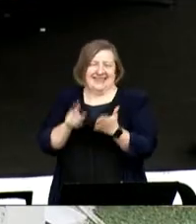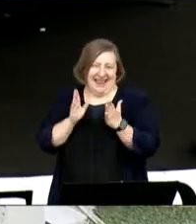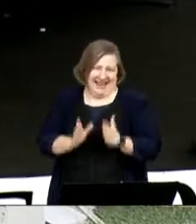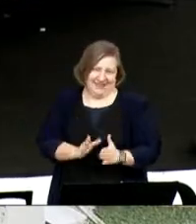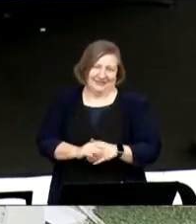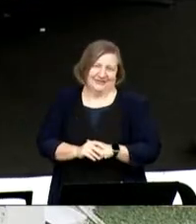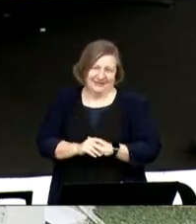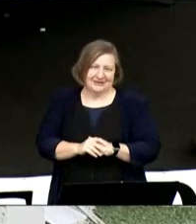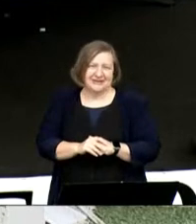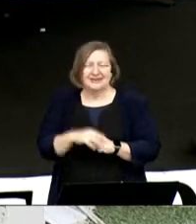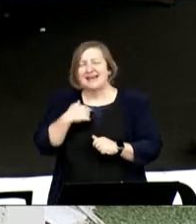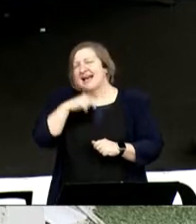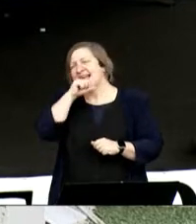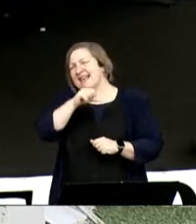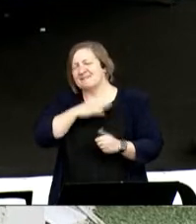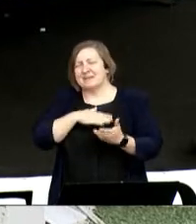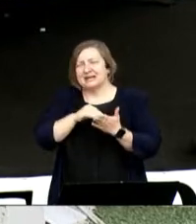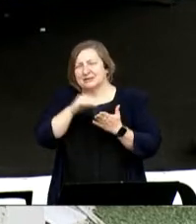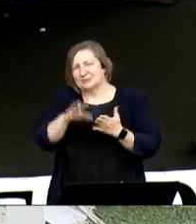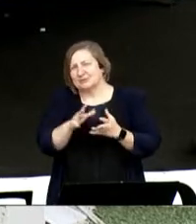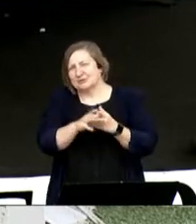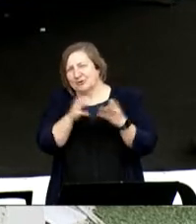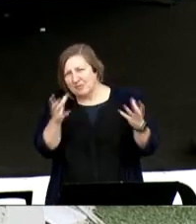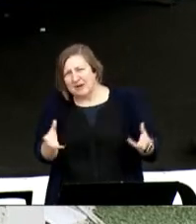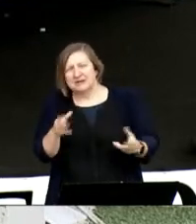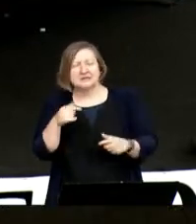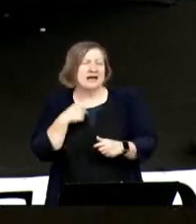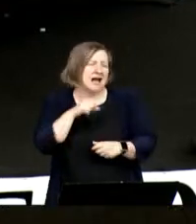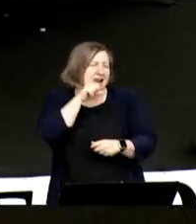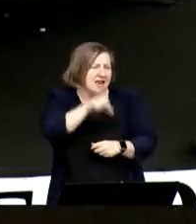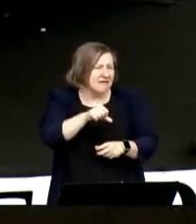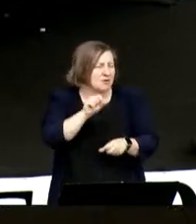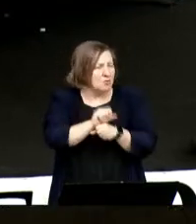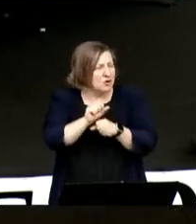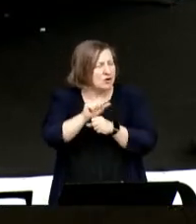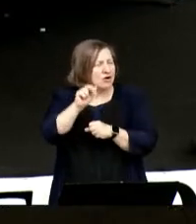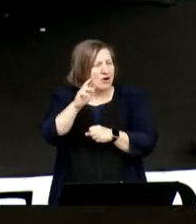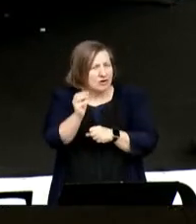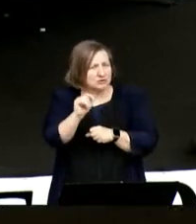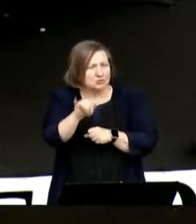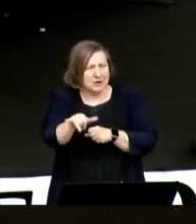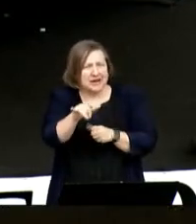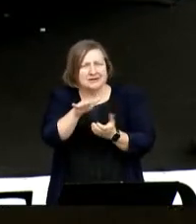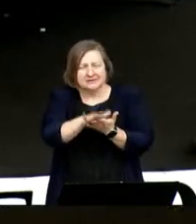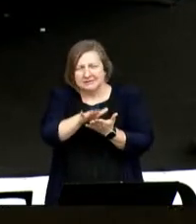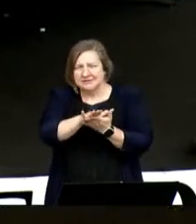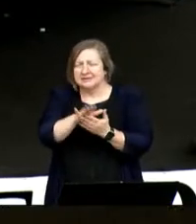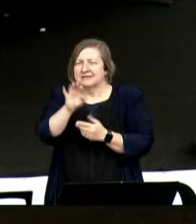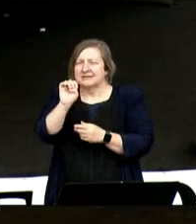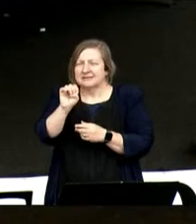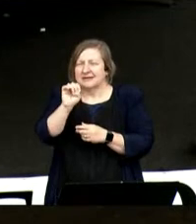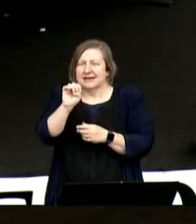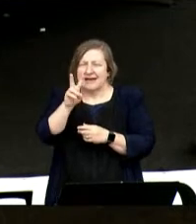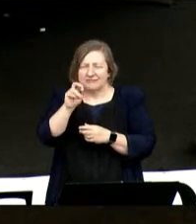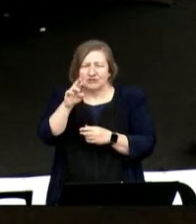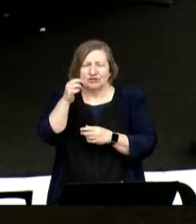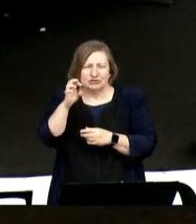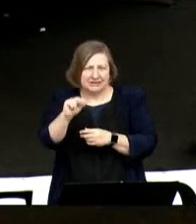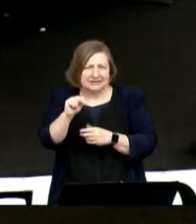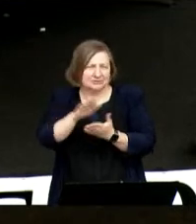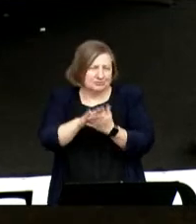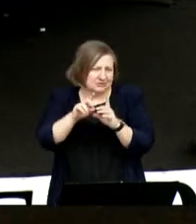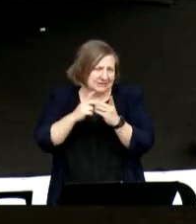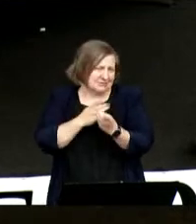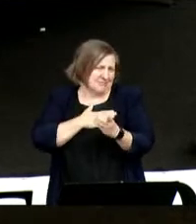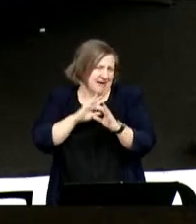And I just, you know, I love my students so much, and I love working at Archway Academy. Evergreen is my family, and I want to